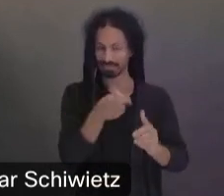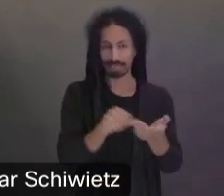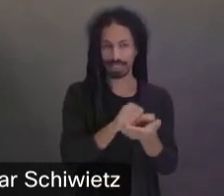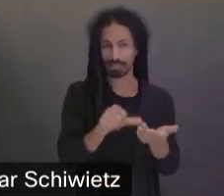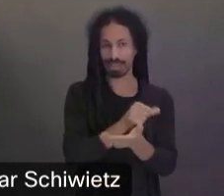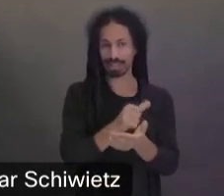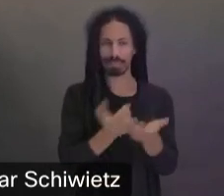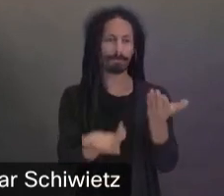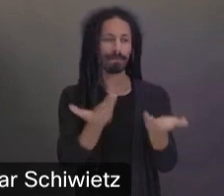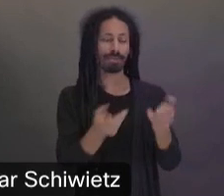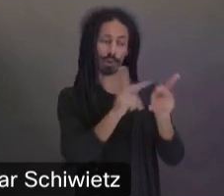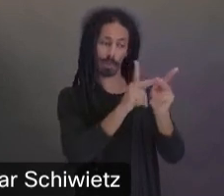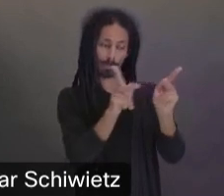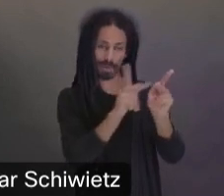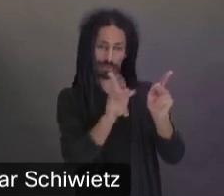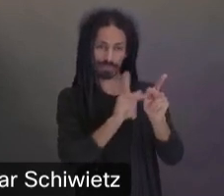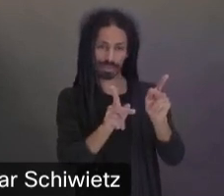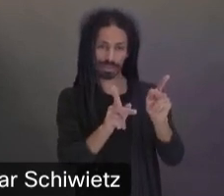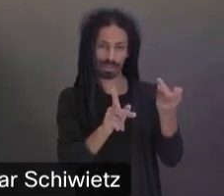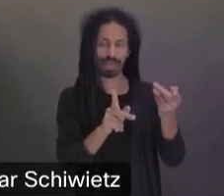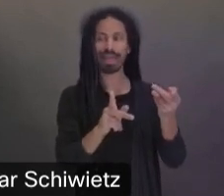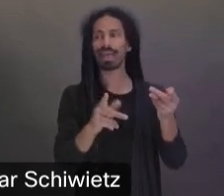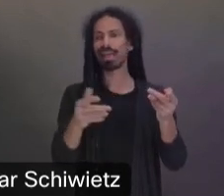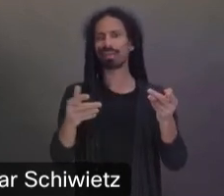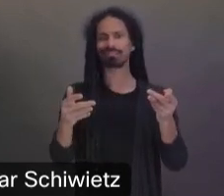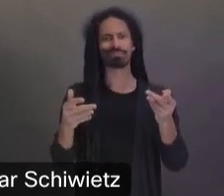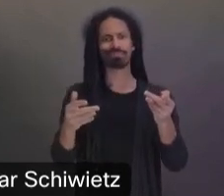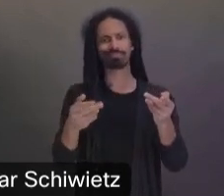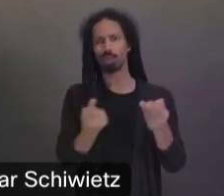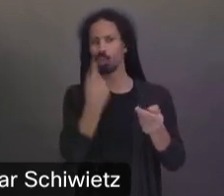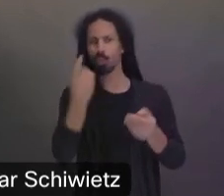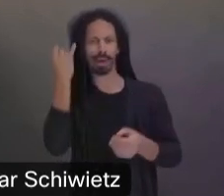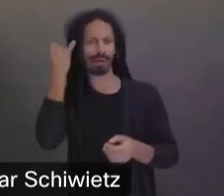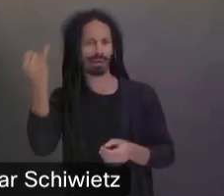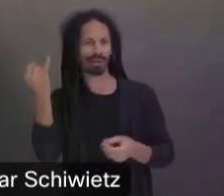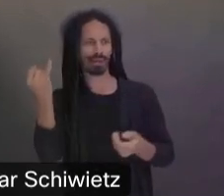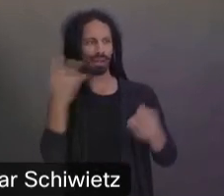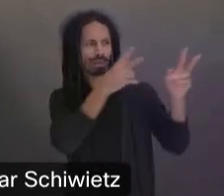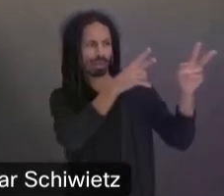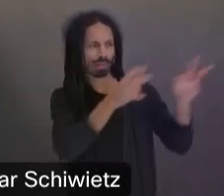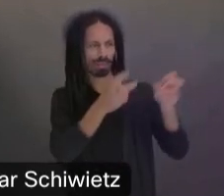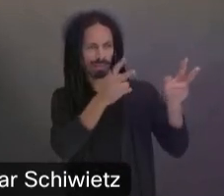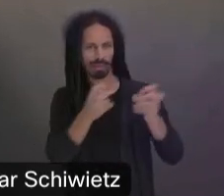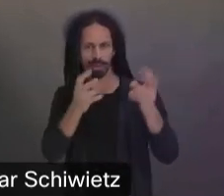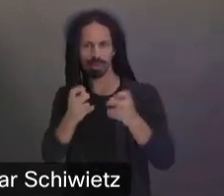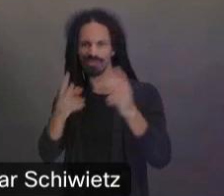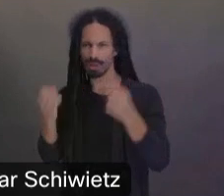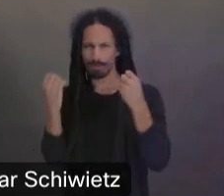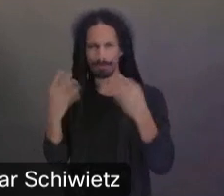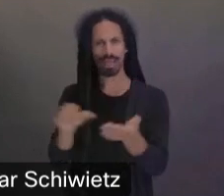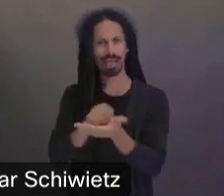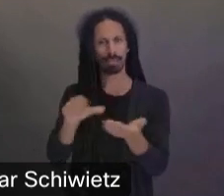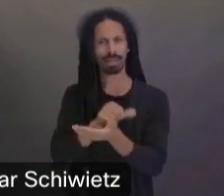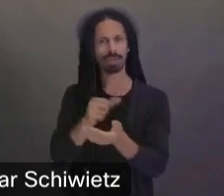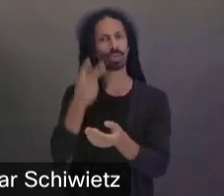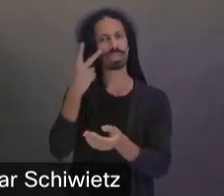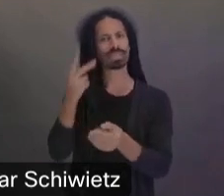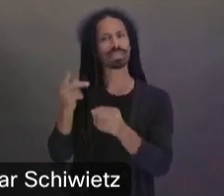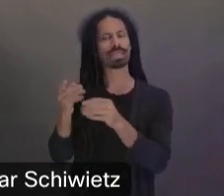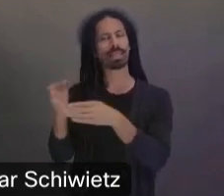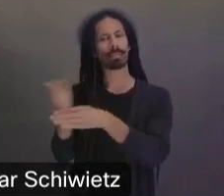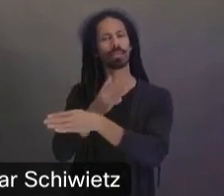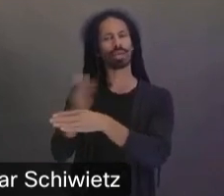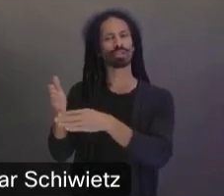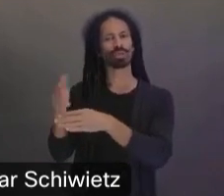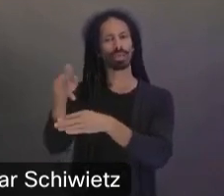this idea was discussed across more than one page, you can use a page range. Notice that it's a double P for